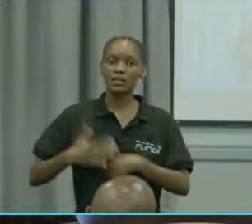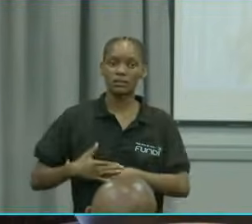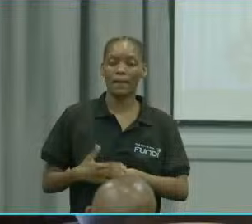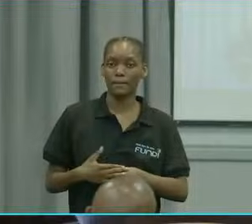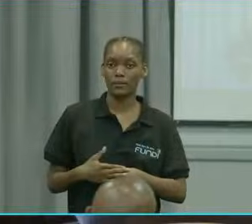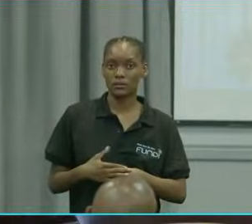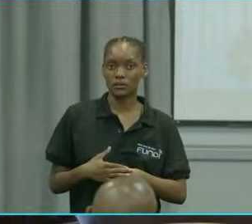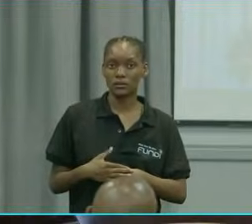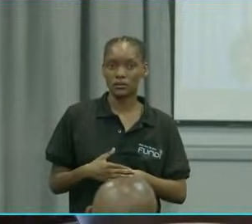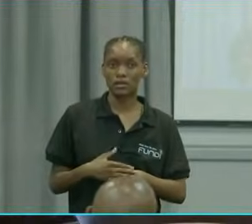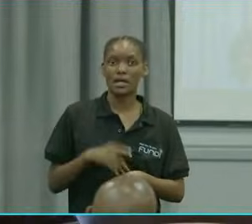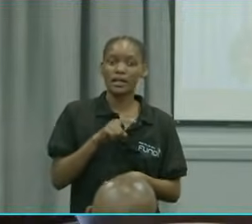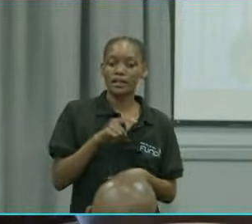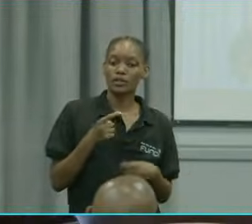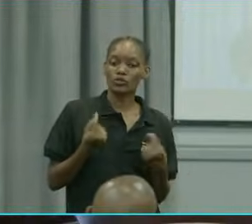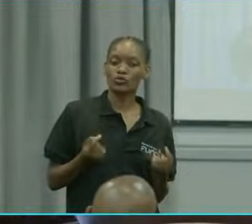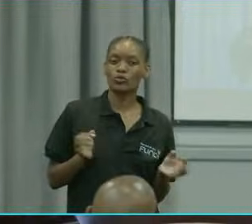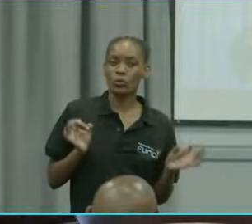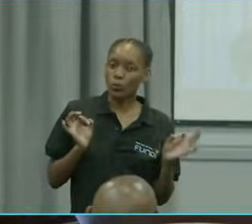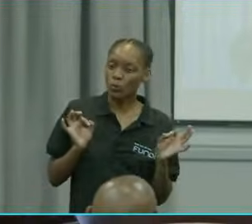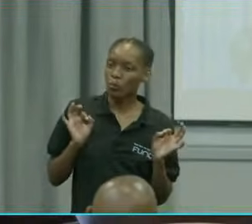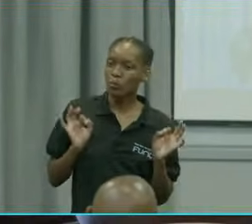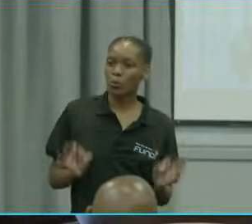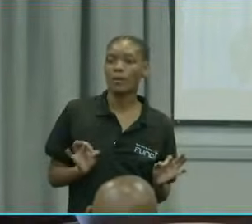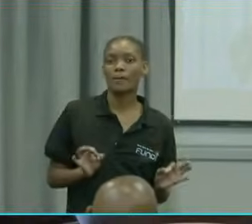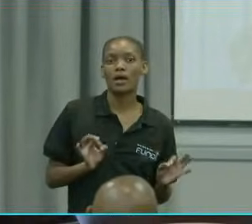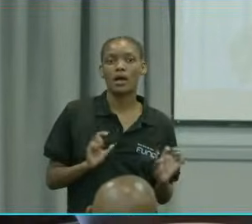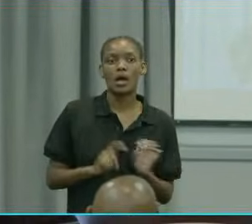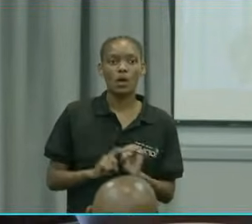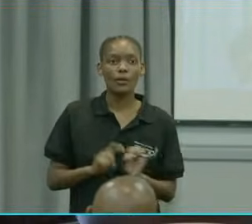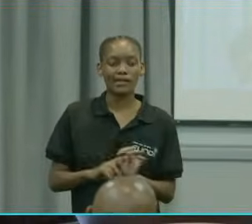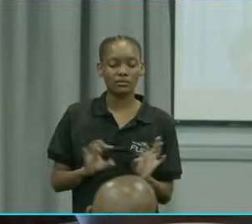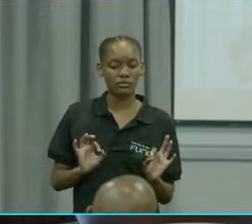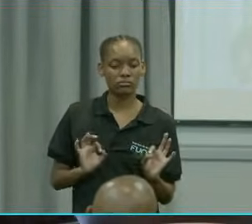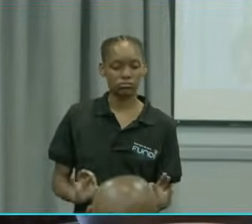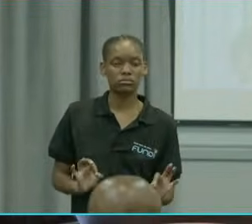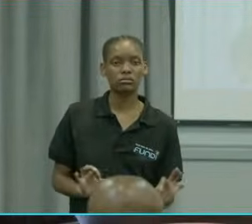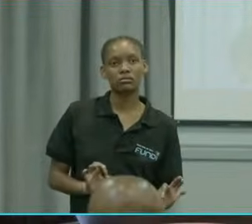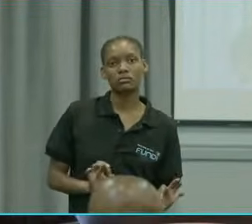to do proper and quality assured